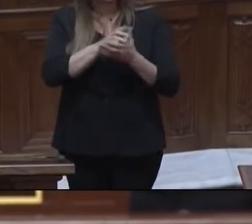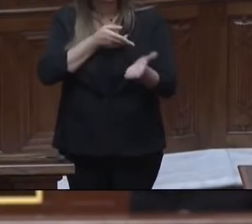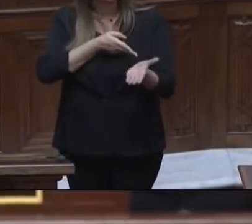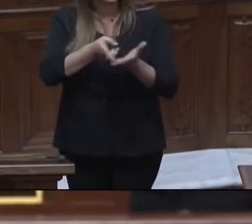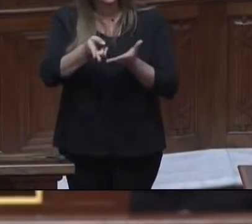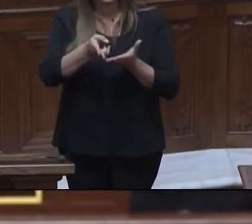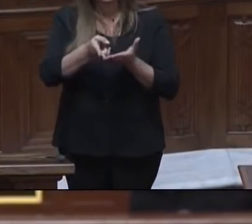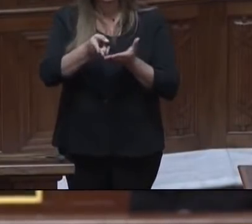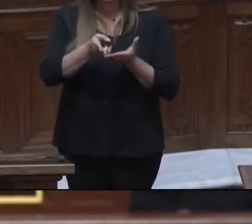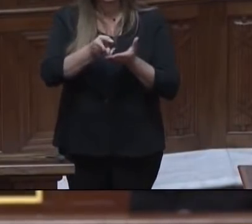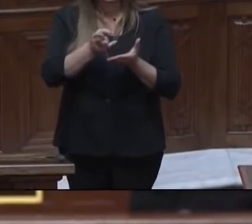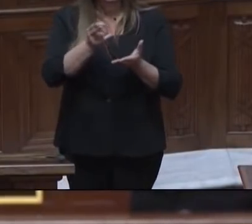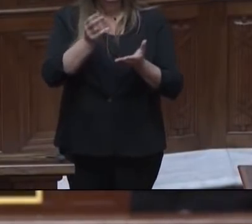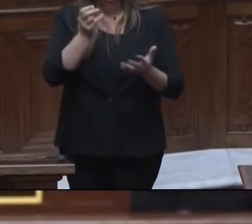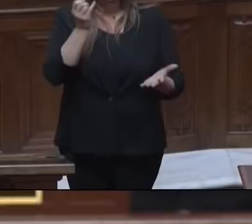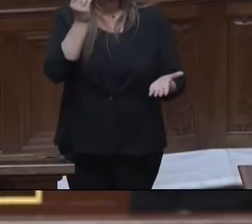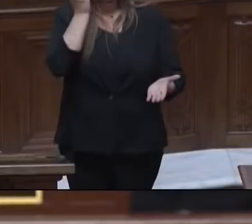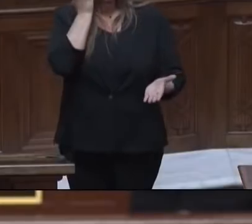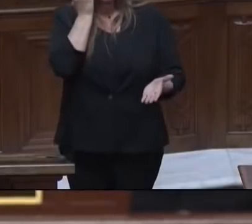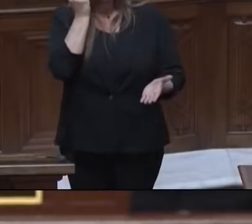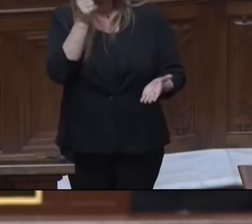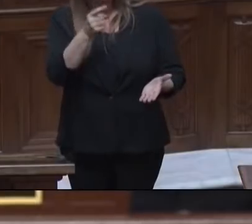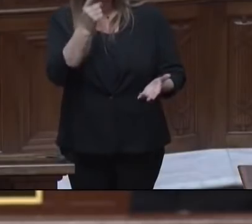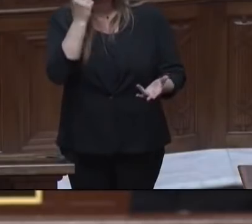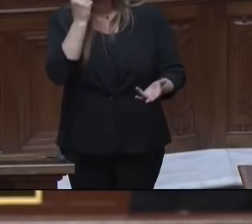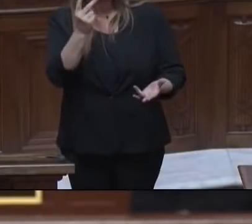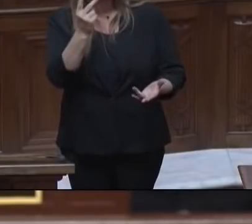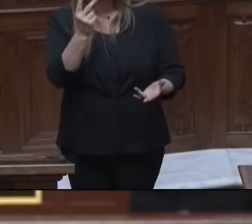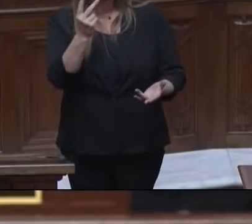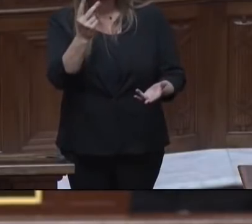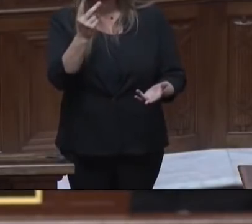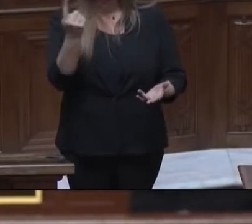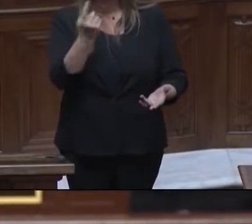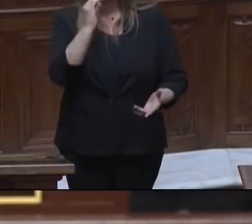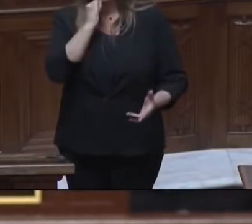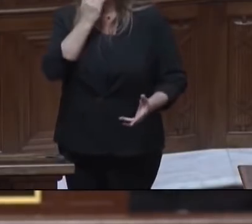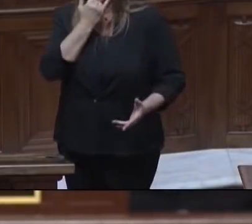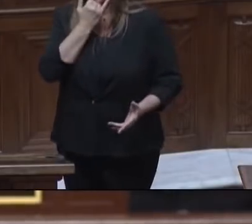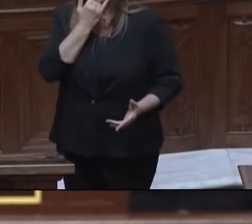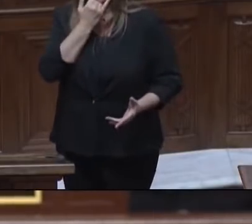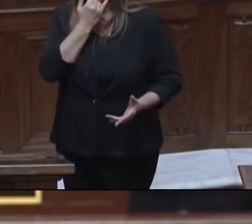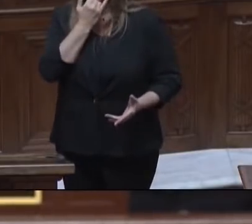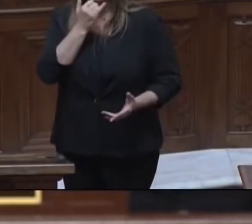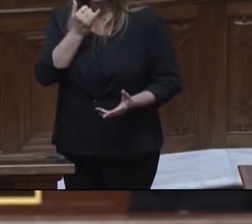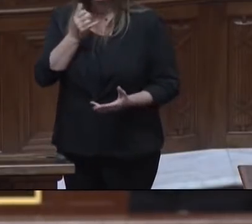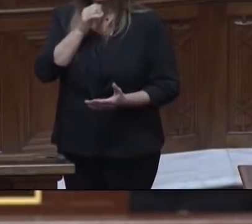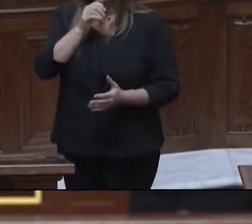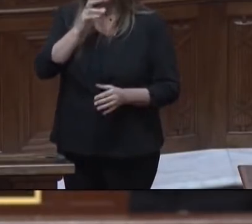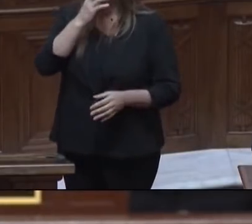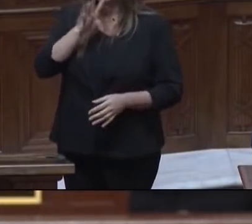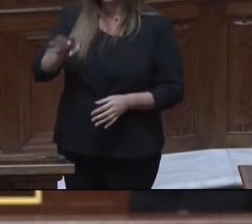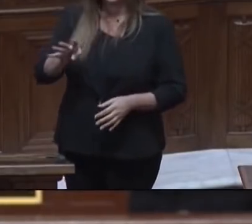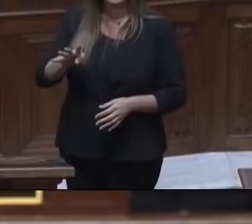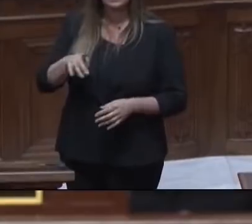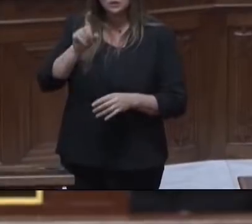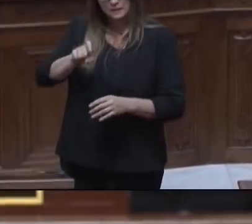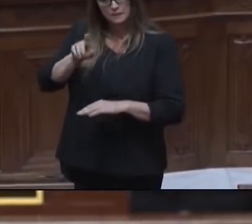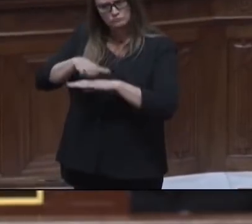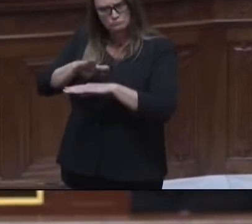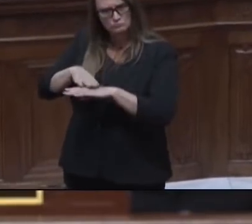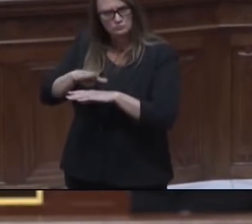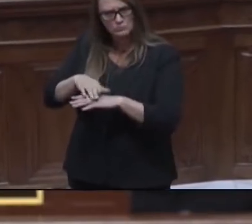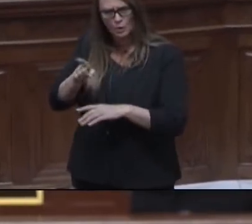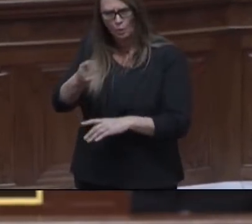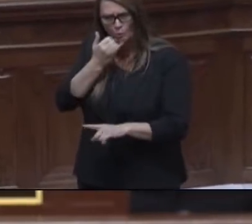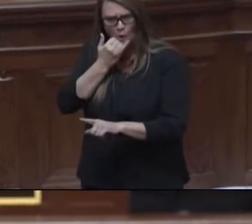going the wrong way, I don't believe that you should just pamper them. I believe you've got to tell them, you're going the wrong way.